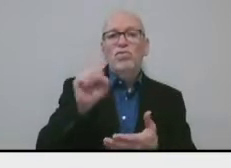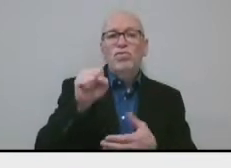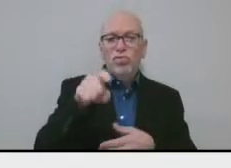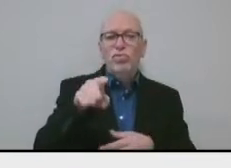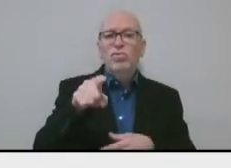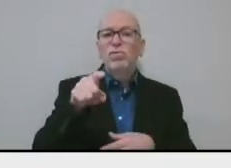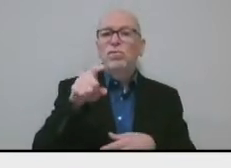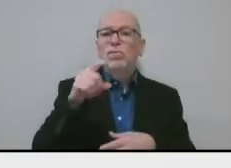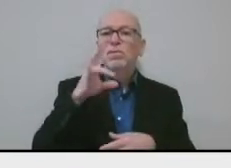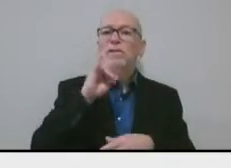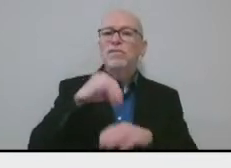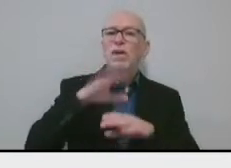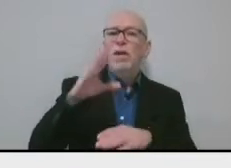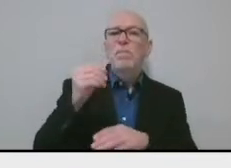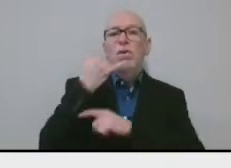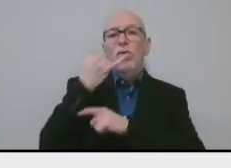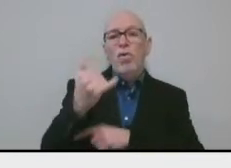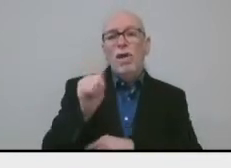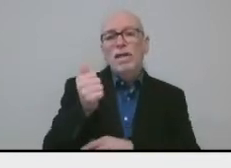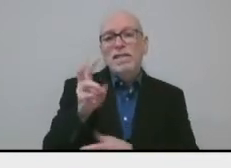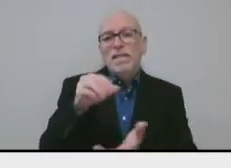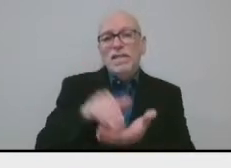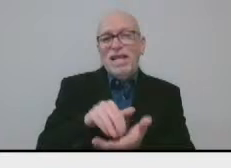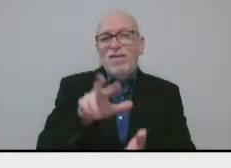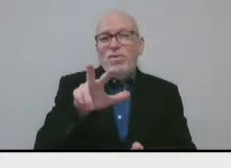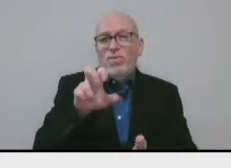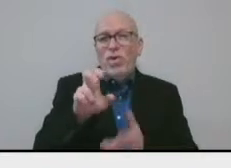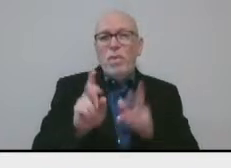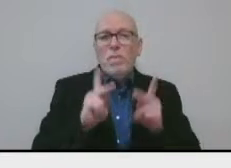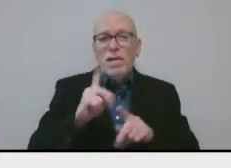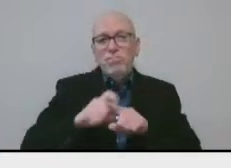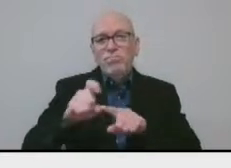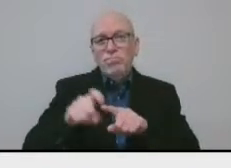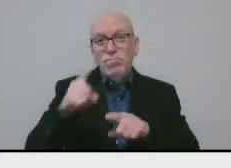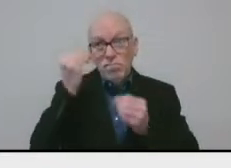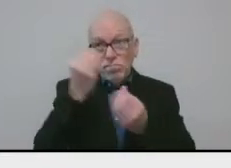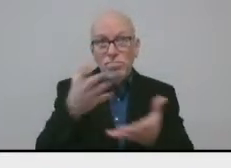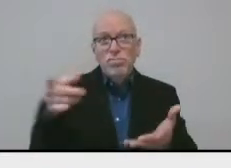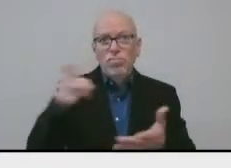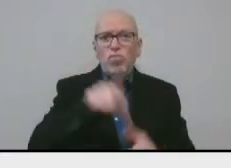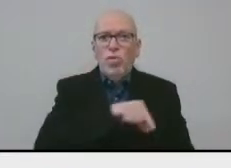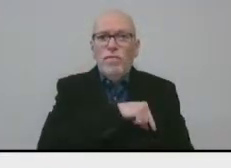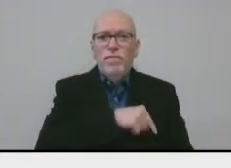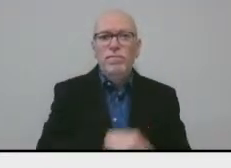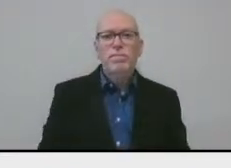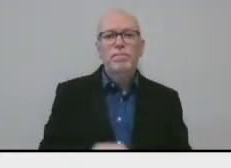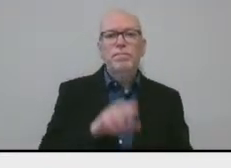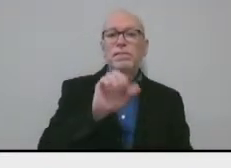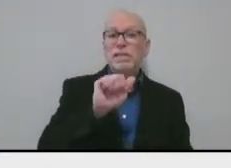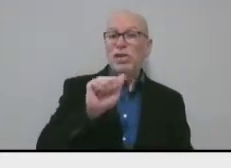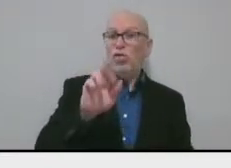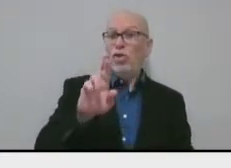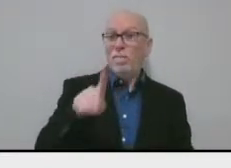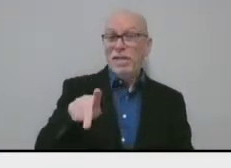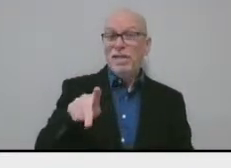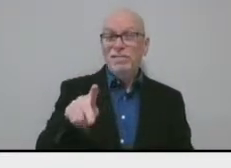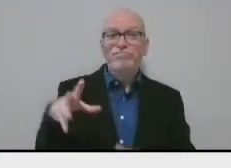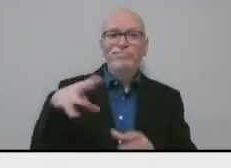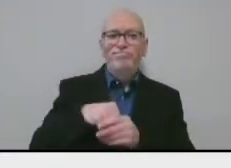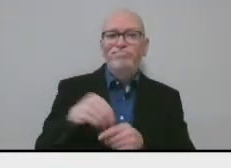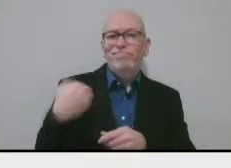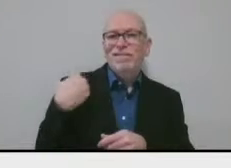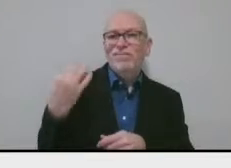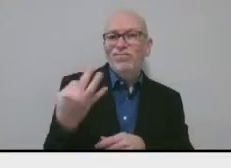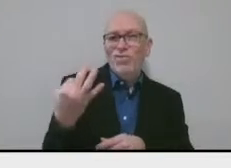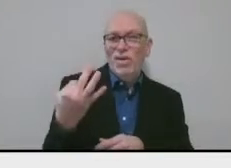called 16,300 people to let them know of their eligibility. AARP began outreach on Friday and has